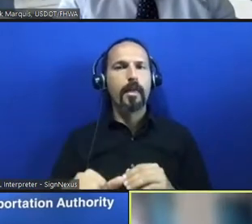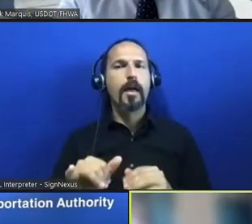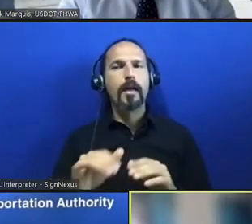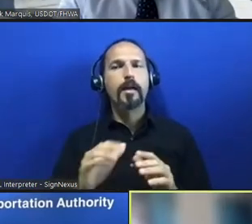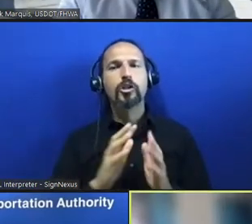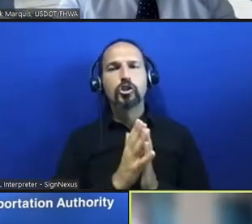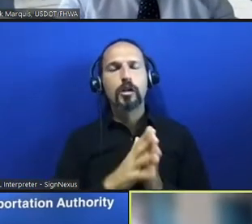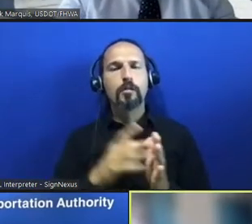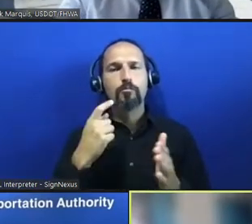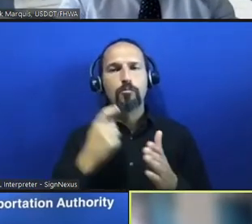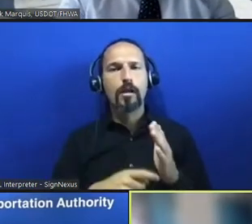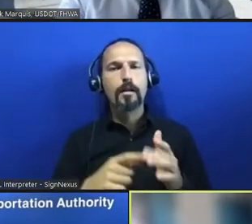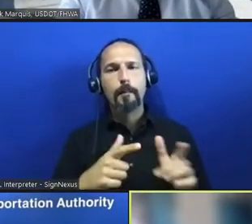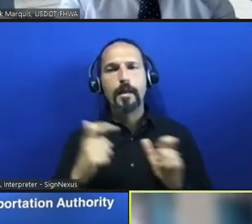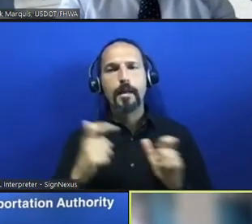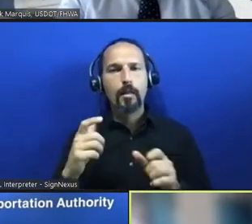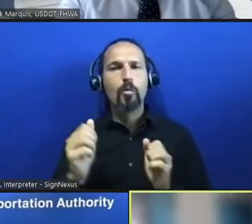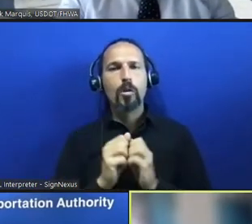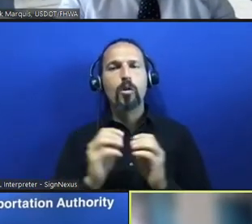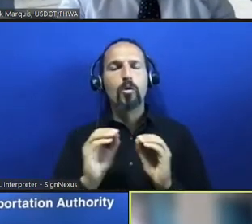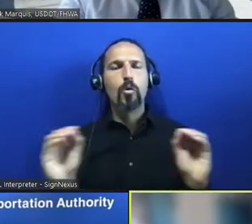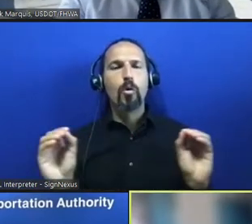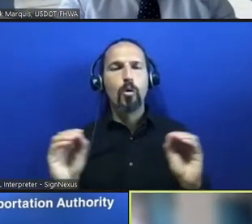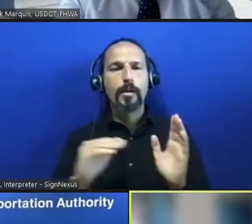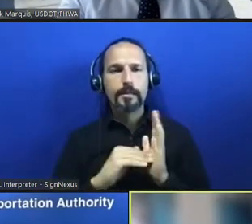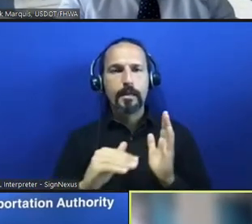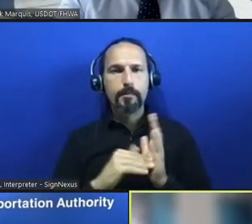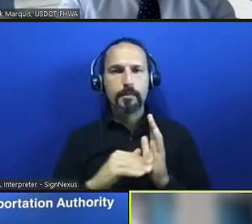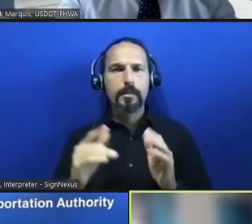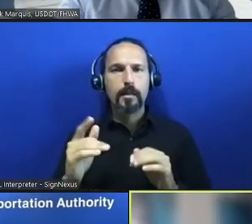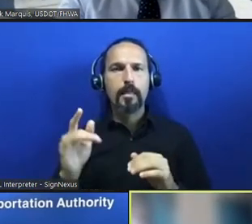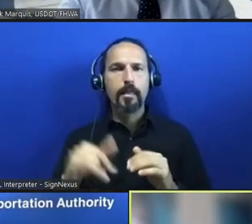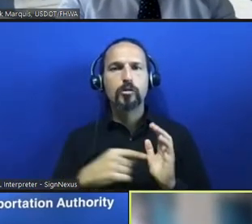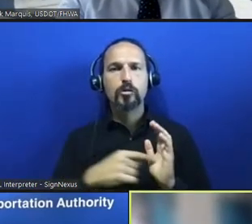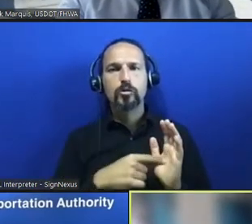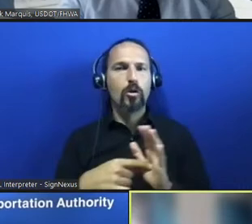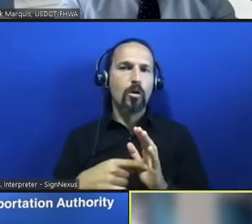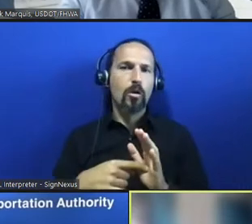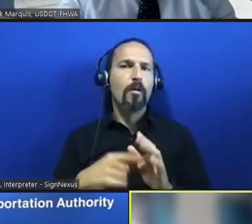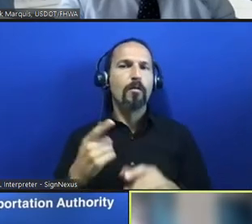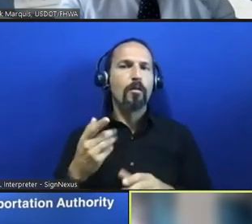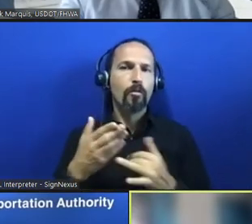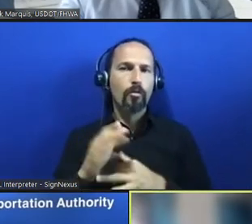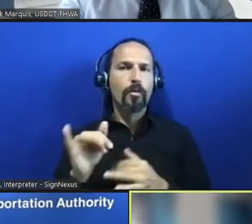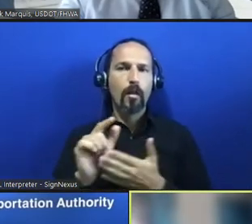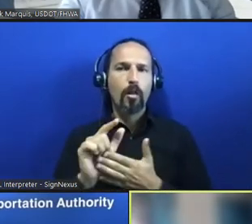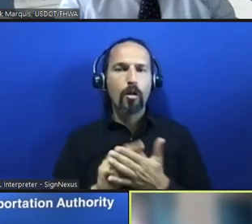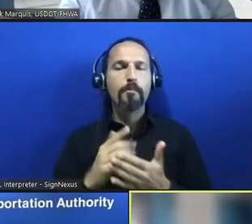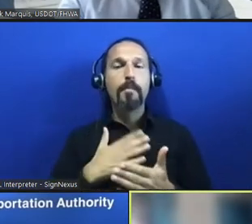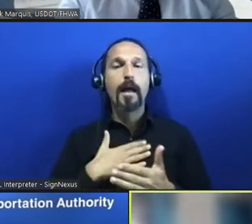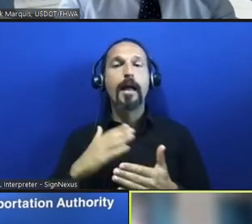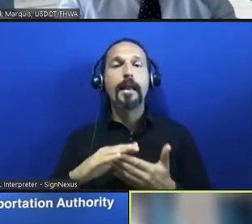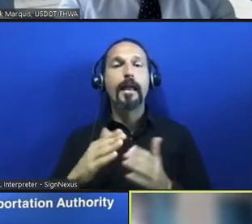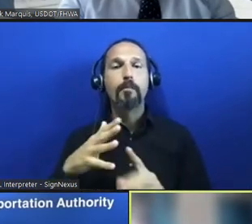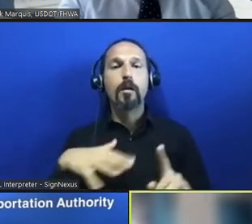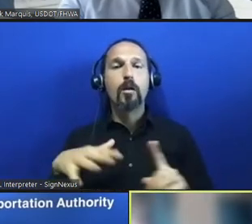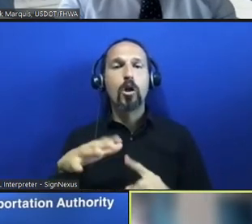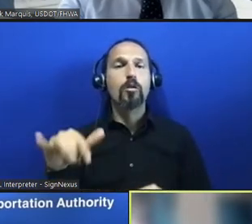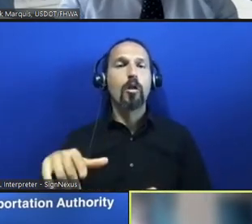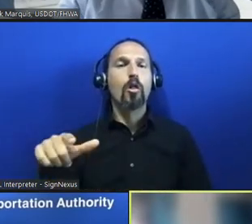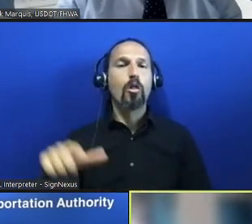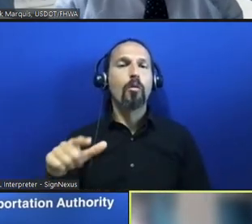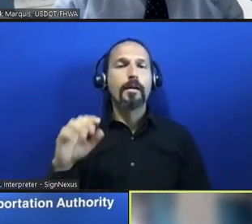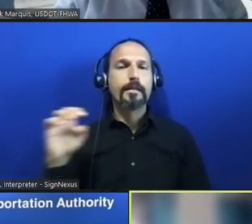pricing immediately with no exemptions other than the ones already stipulated by the law my neighborhood the Lower East Side